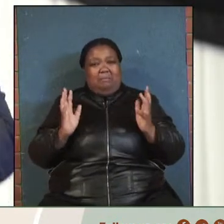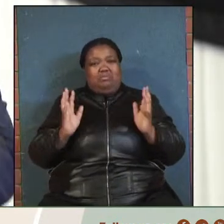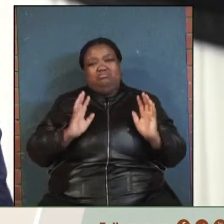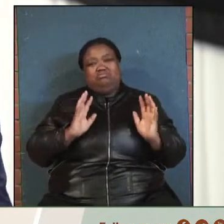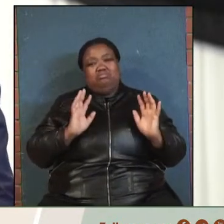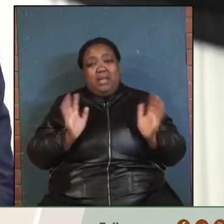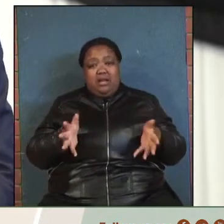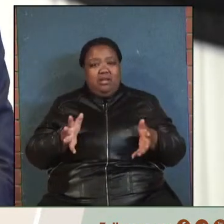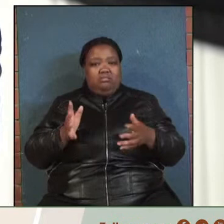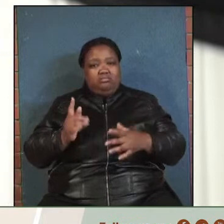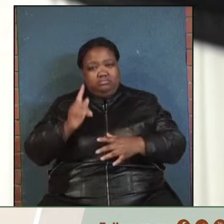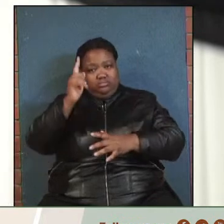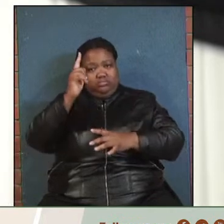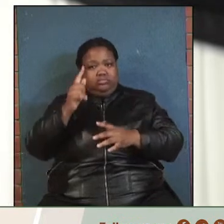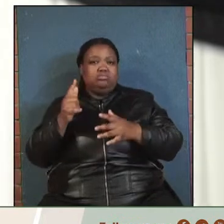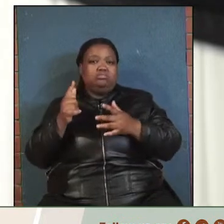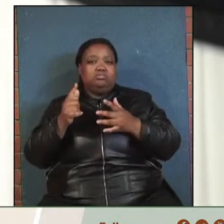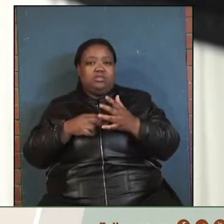from Tshwane